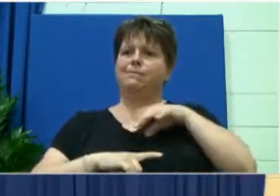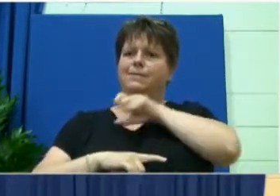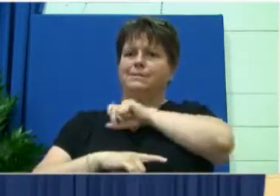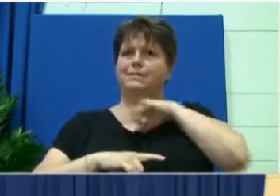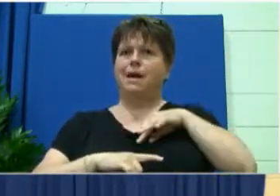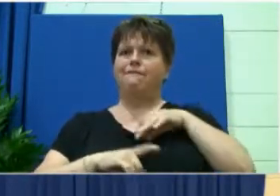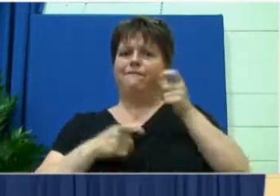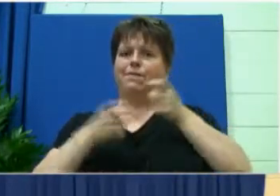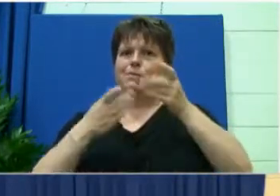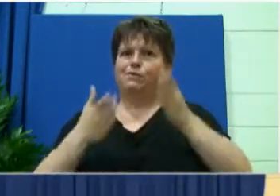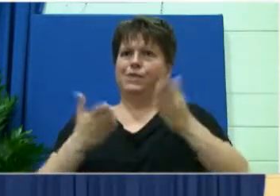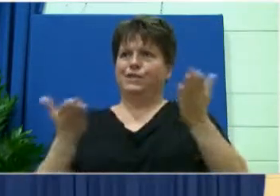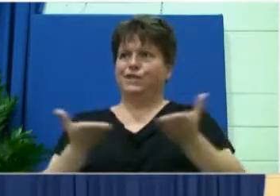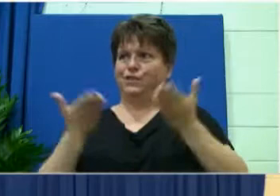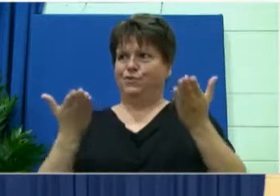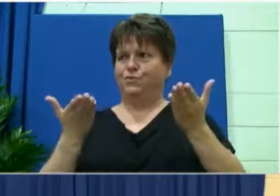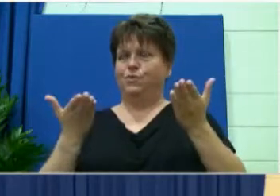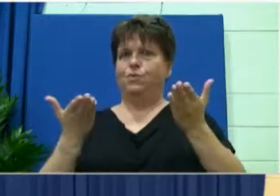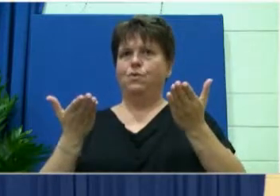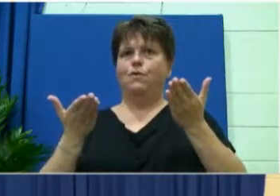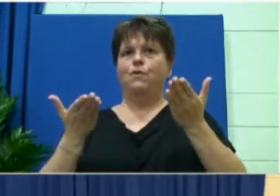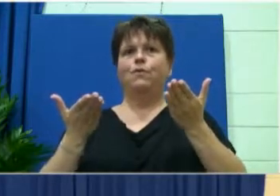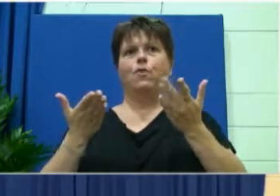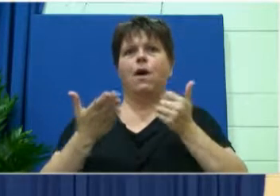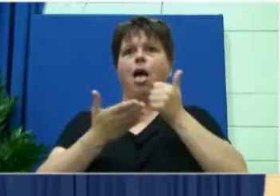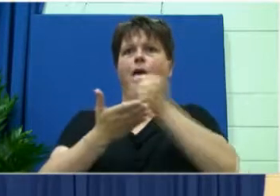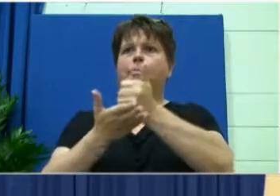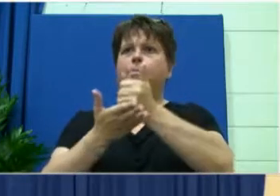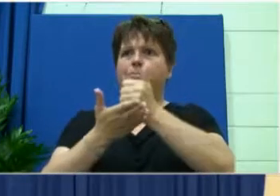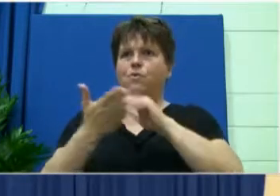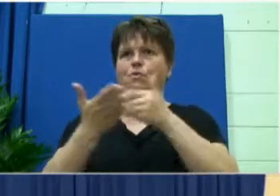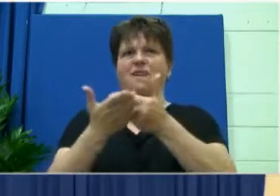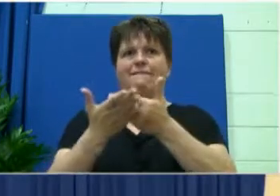and the administration for getting them to this point.